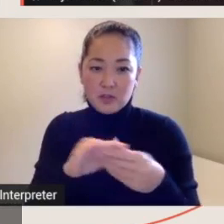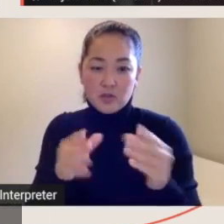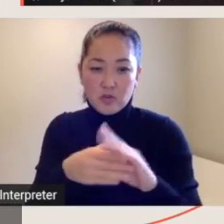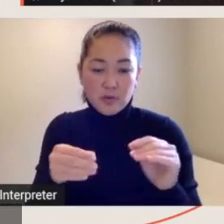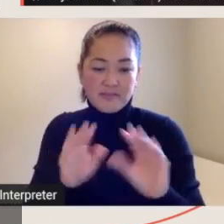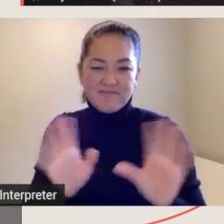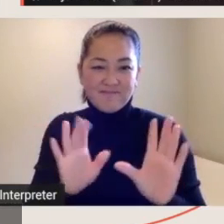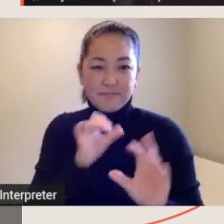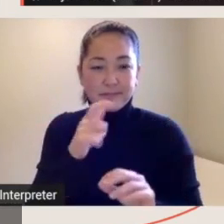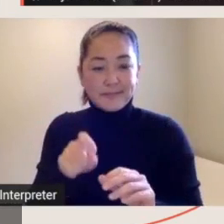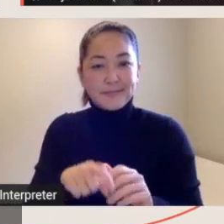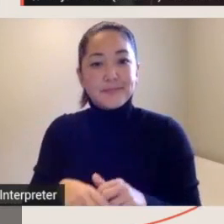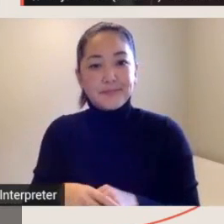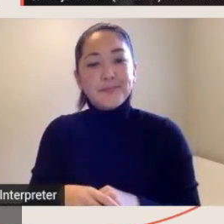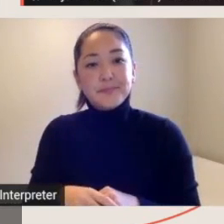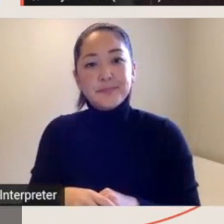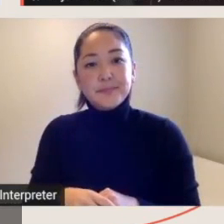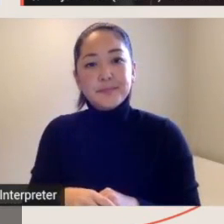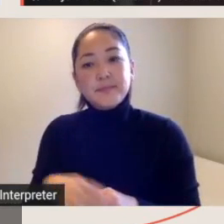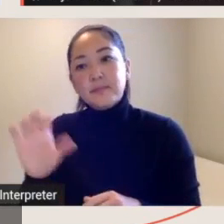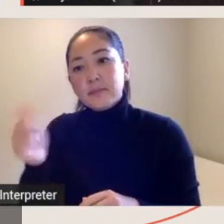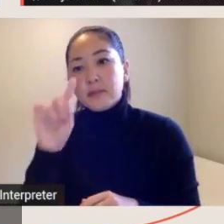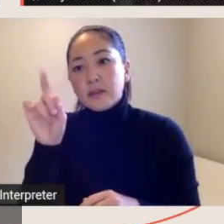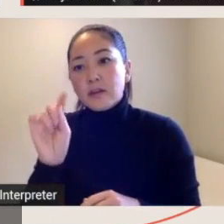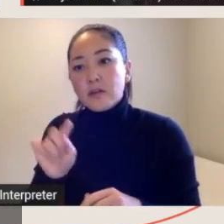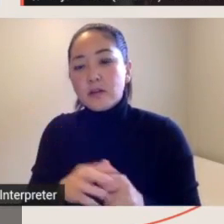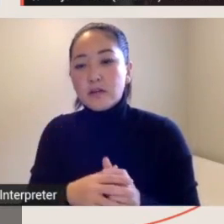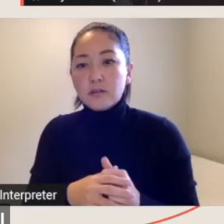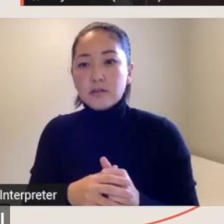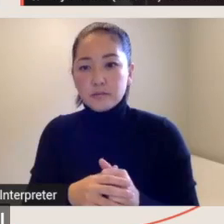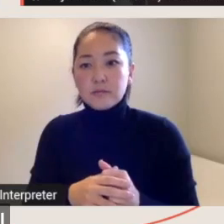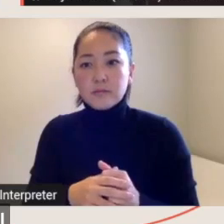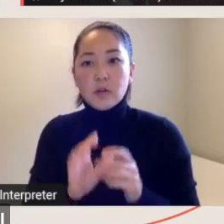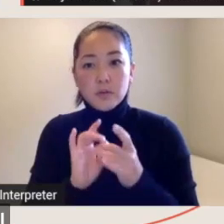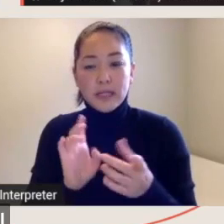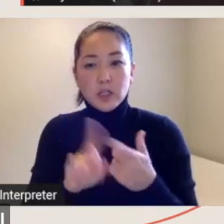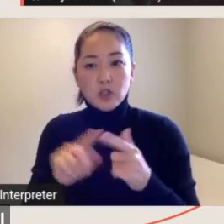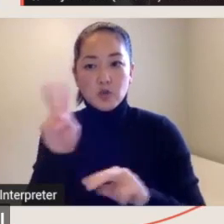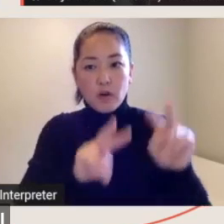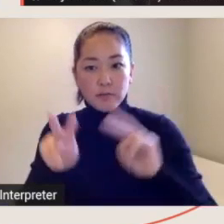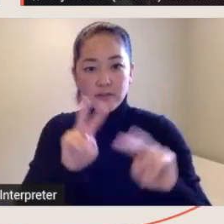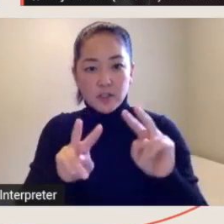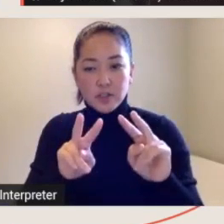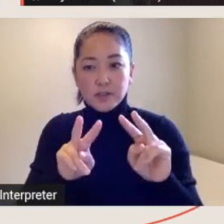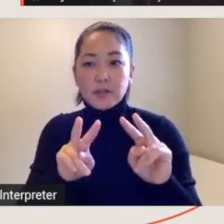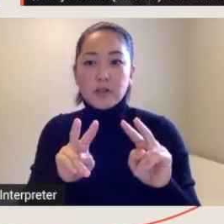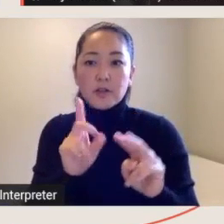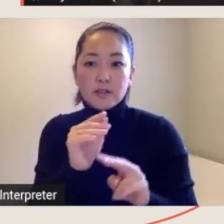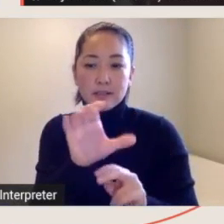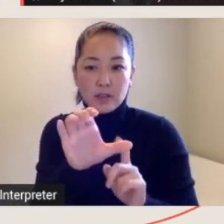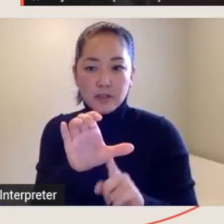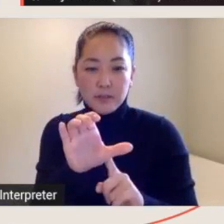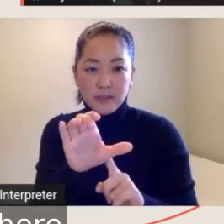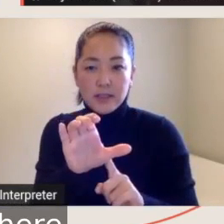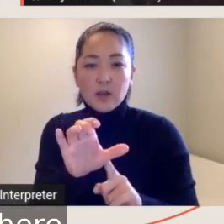Right. And then another question is, again, about the observational style of filmmaking, which requires a lot of